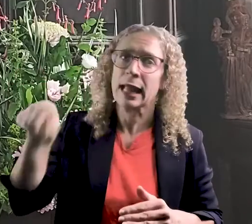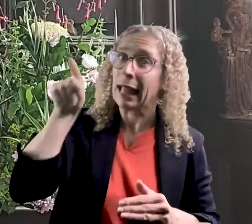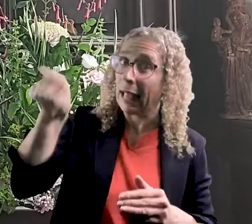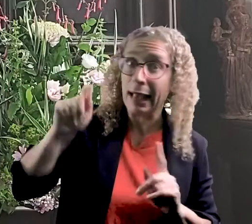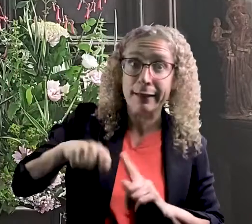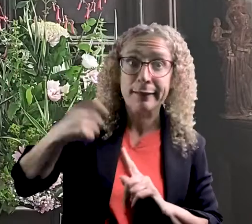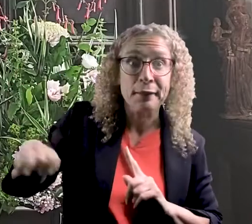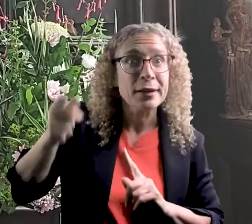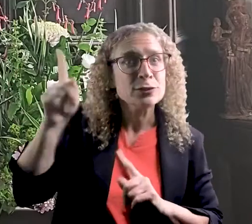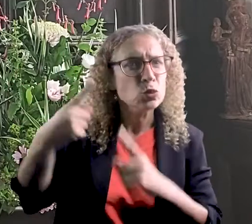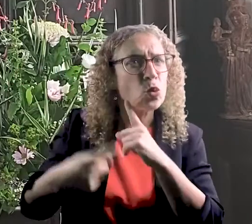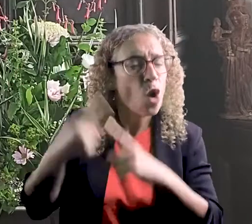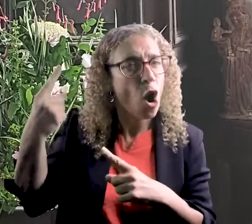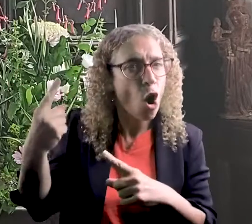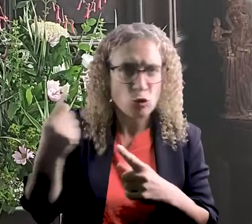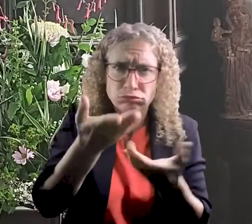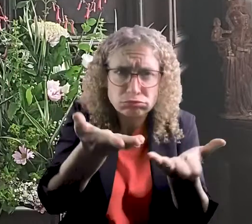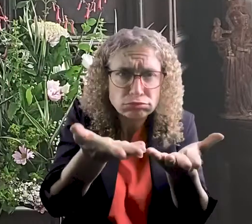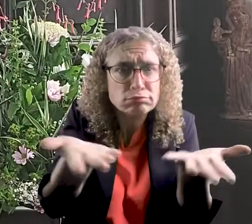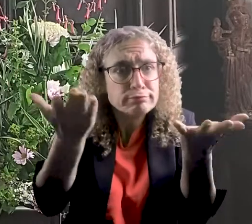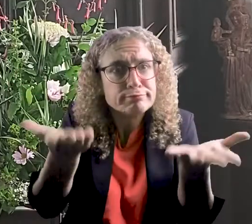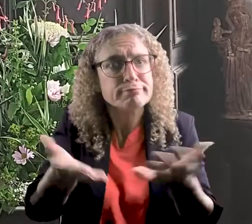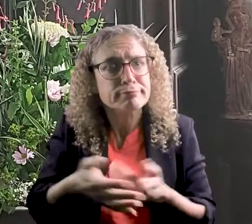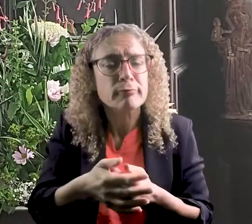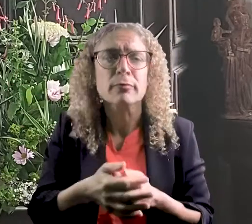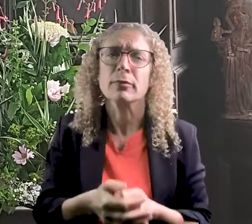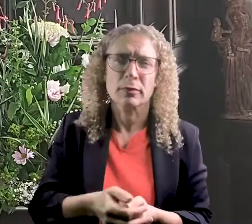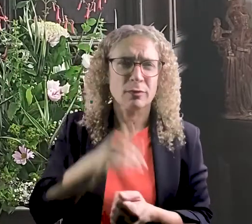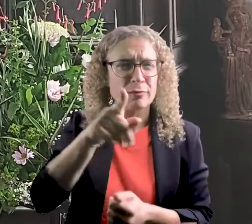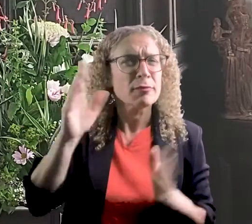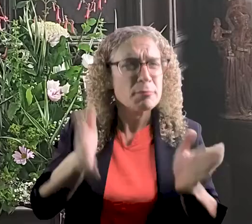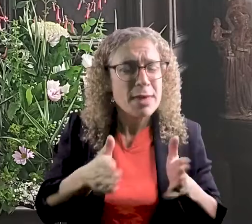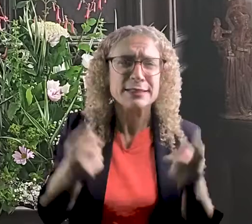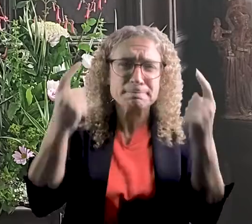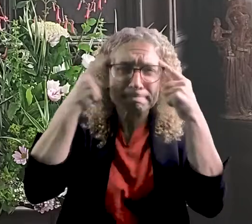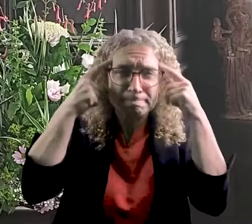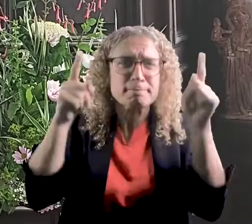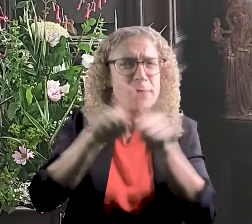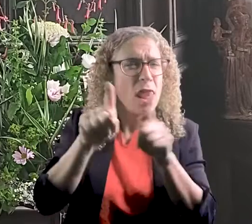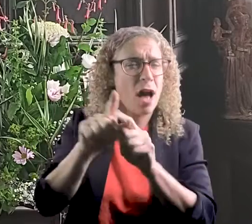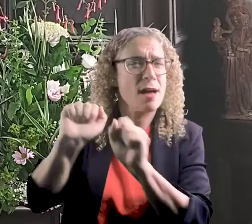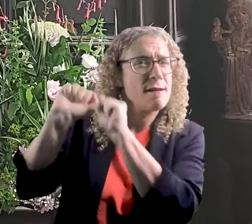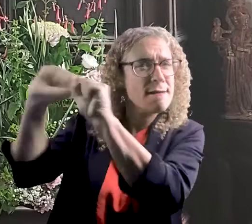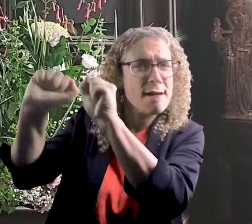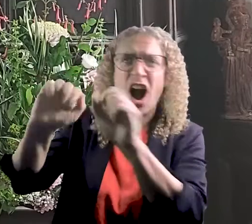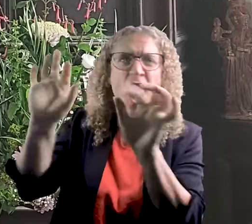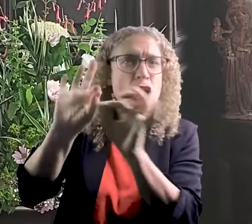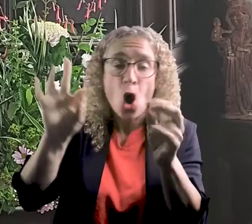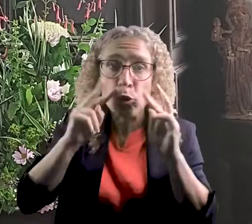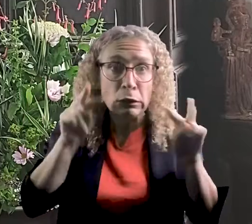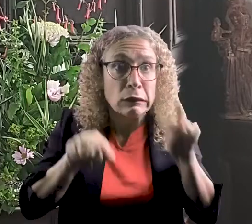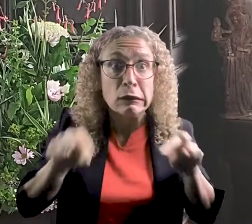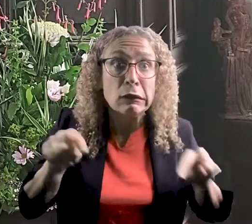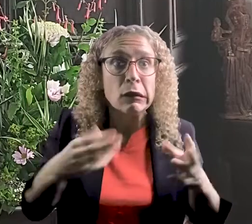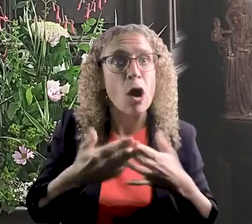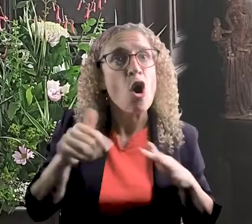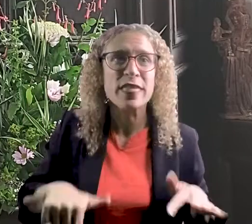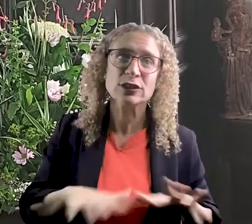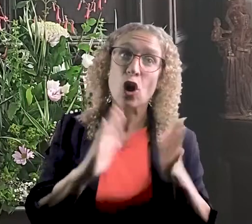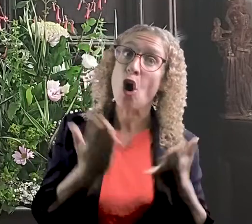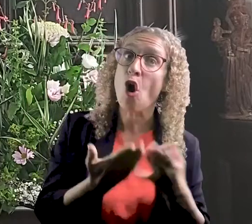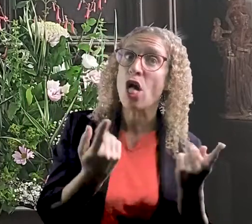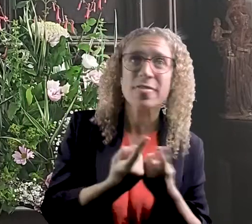seated at the right hand of God. Set your minds on things above, not on earthly